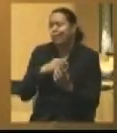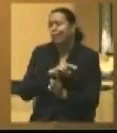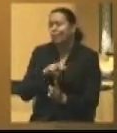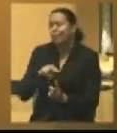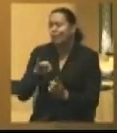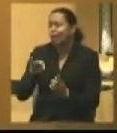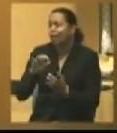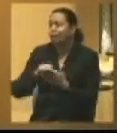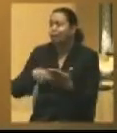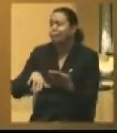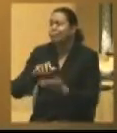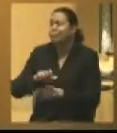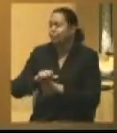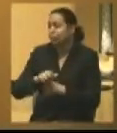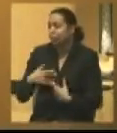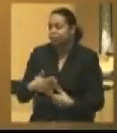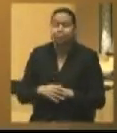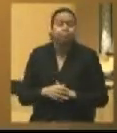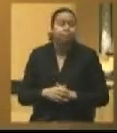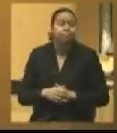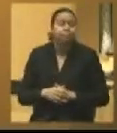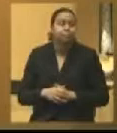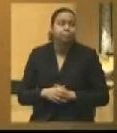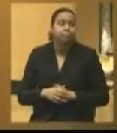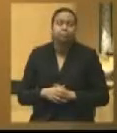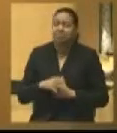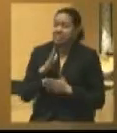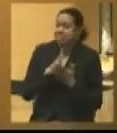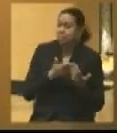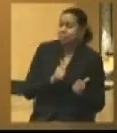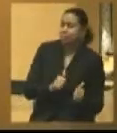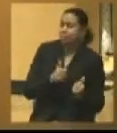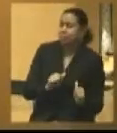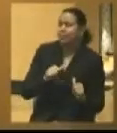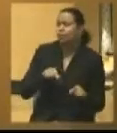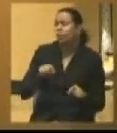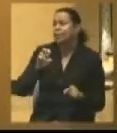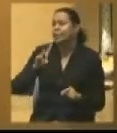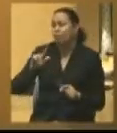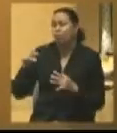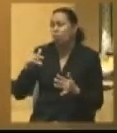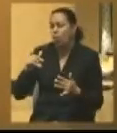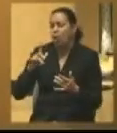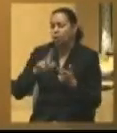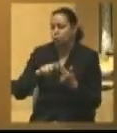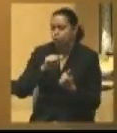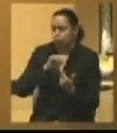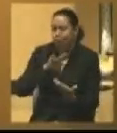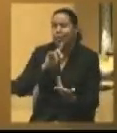the abolition of slavery. It goes roughly like this. There were muddled attempts during the Civil War to address the issue of slavery until January